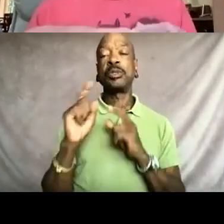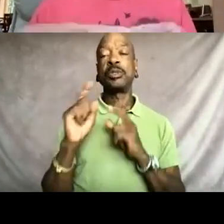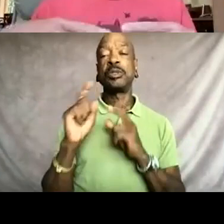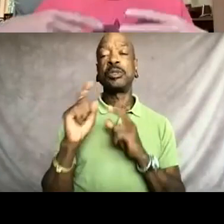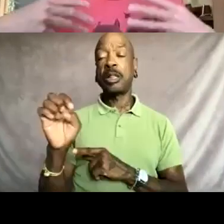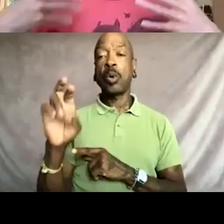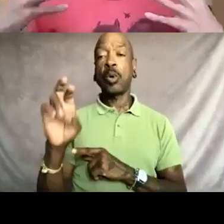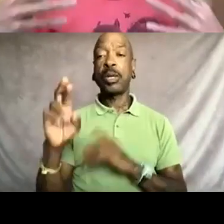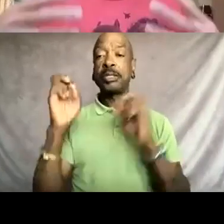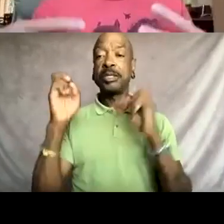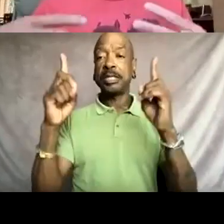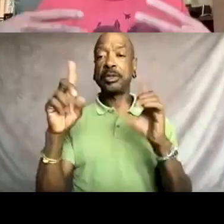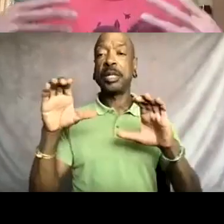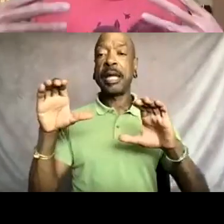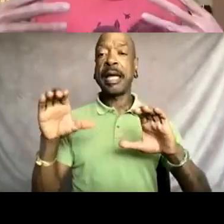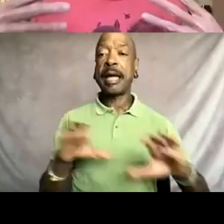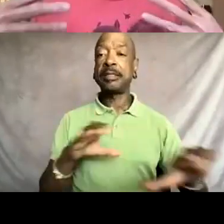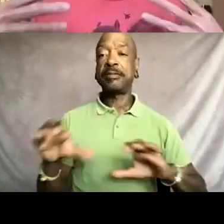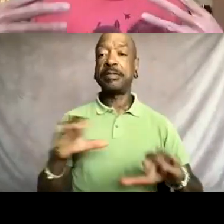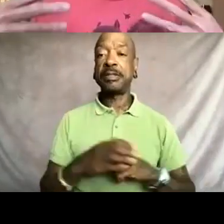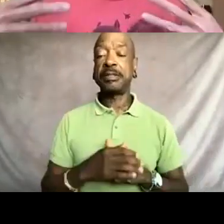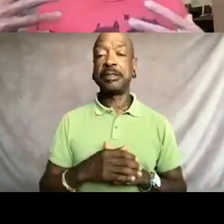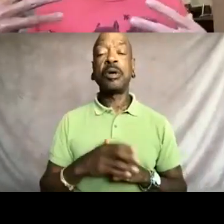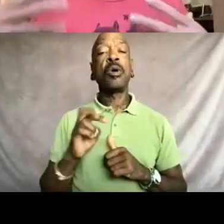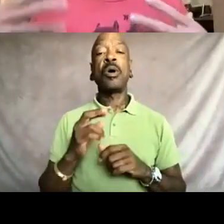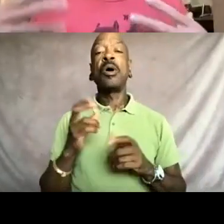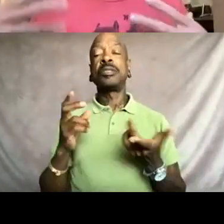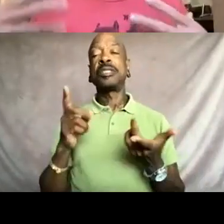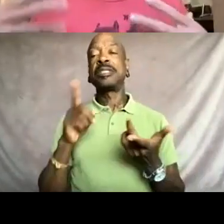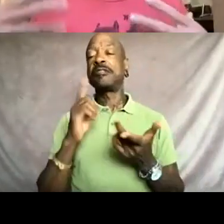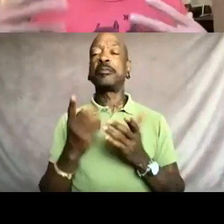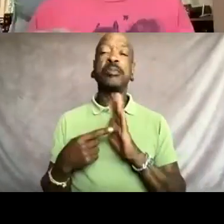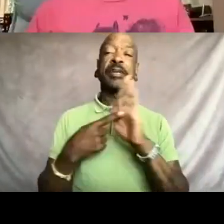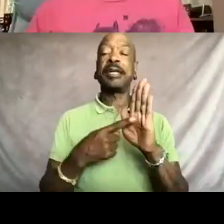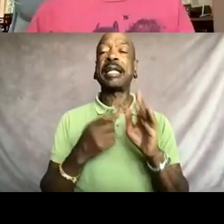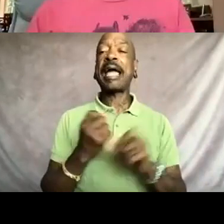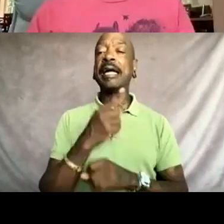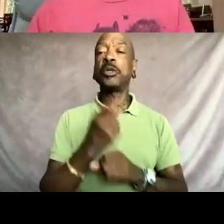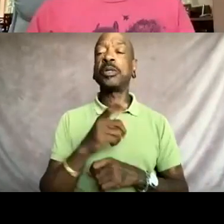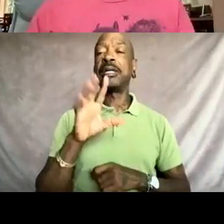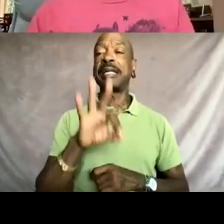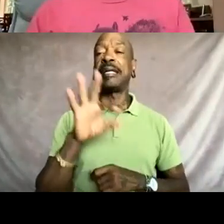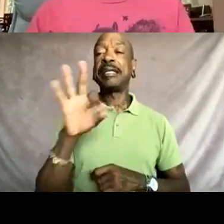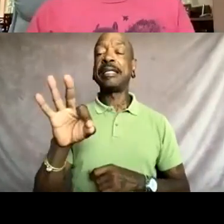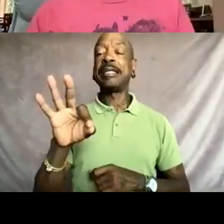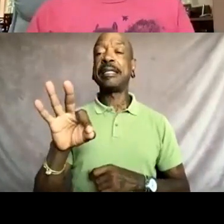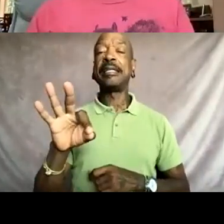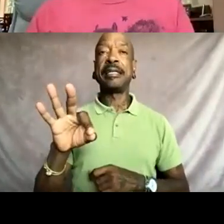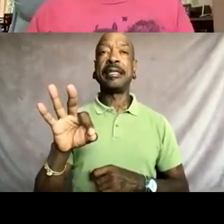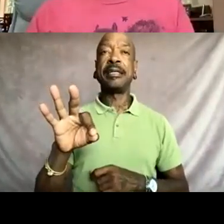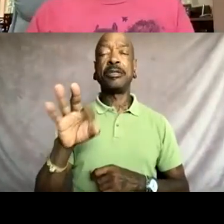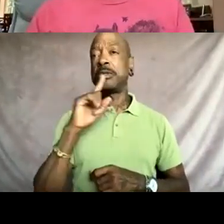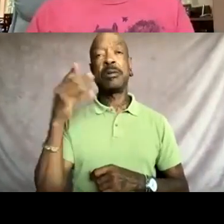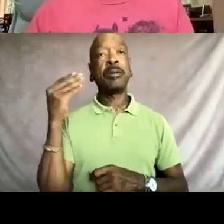you don't have to do the very extensive annual transparent 990 reporting that nonprofits do. You just pay tax like a